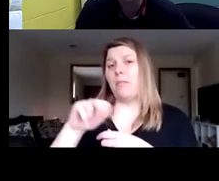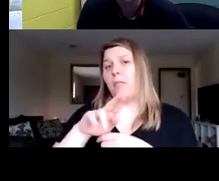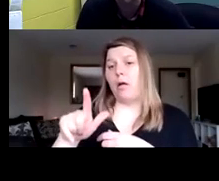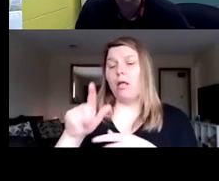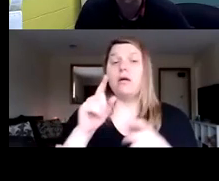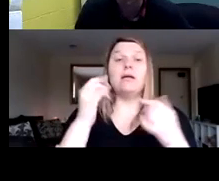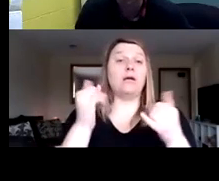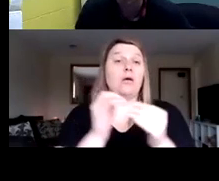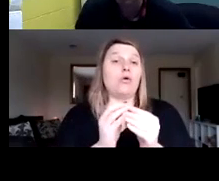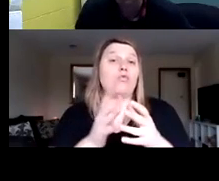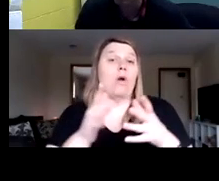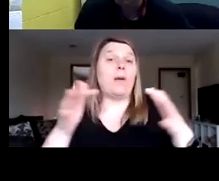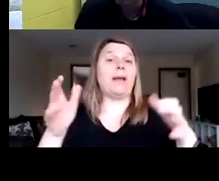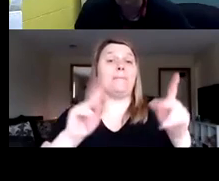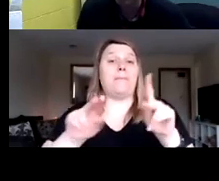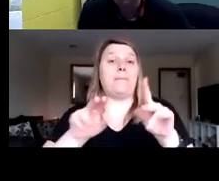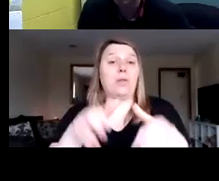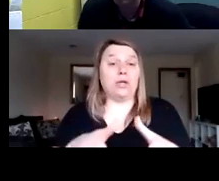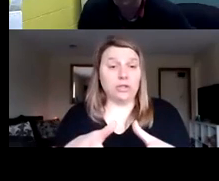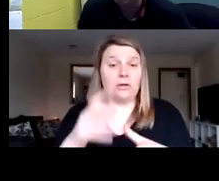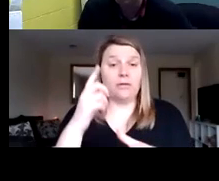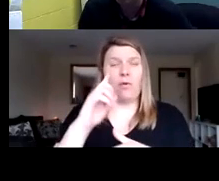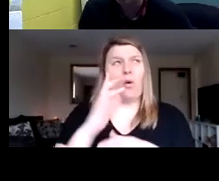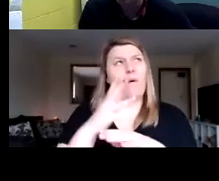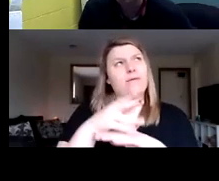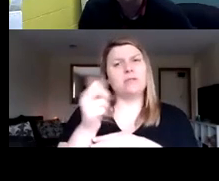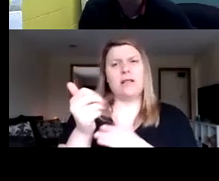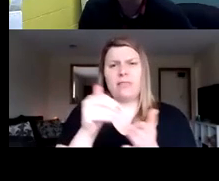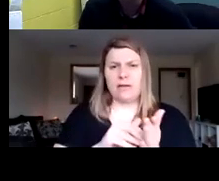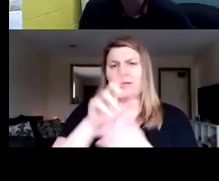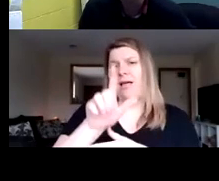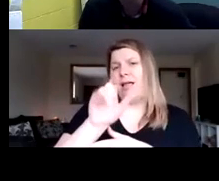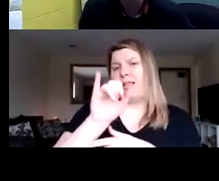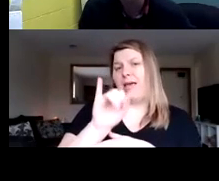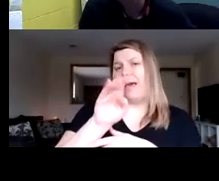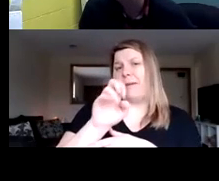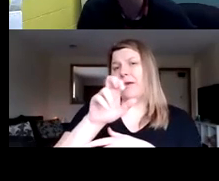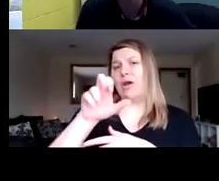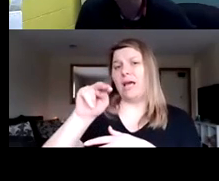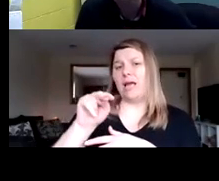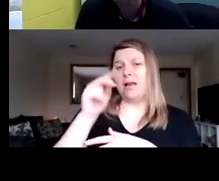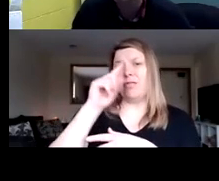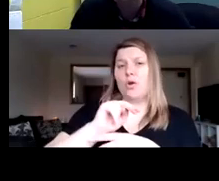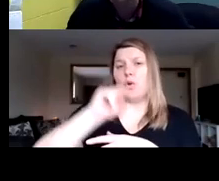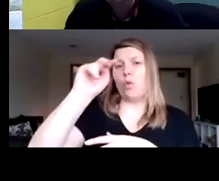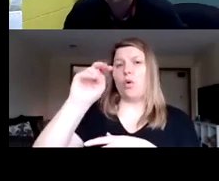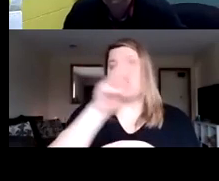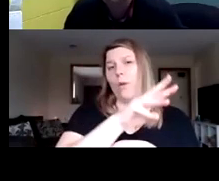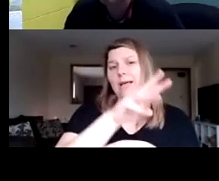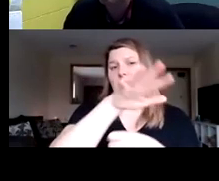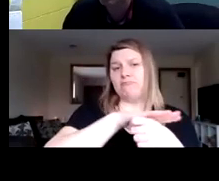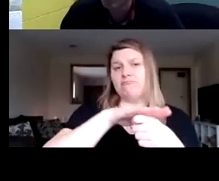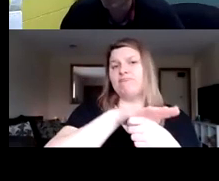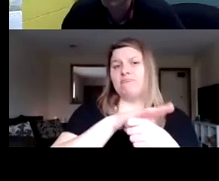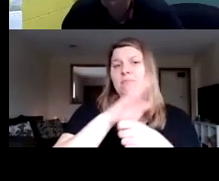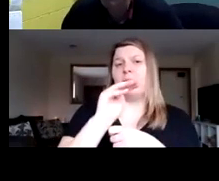growing populations of well over 10,000 Liberians in the northwest suburbs of